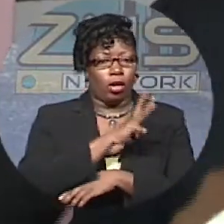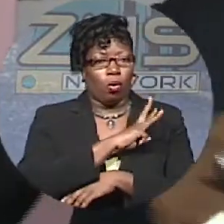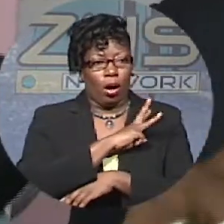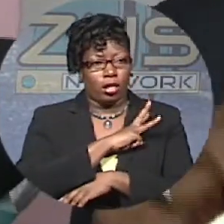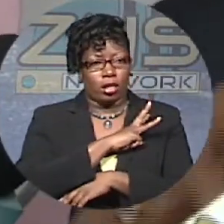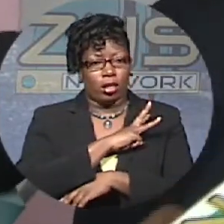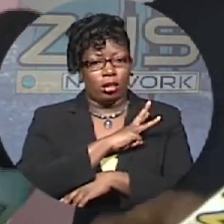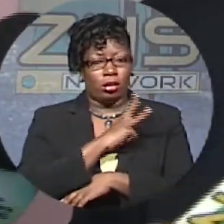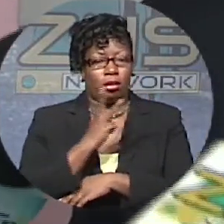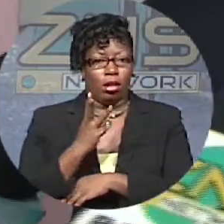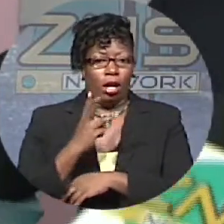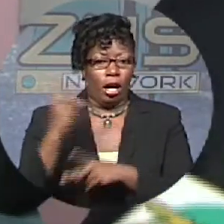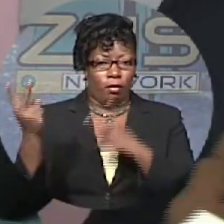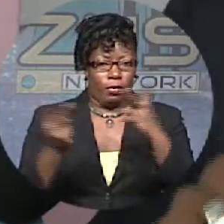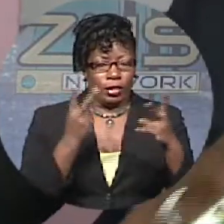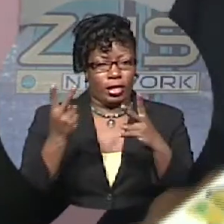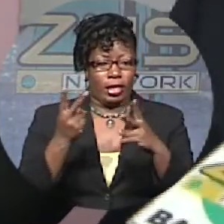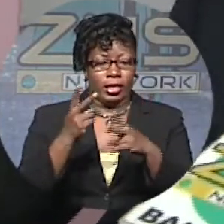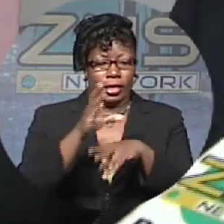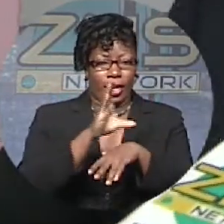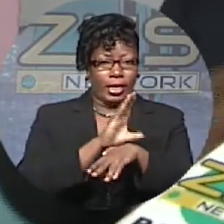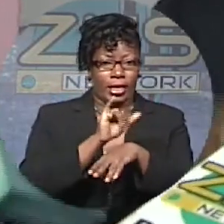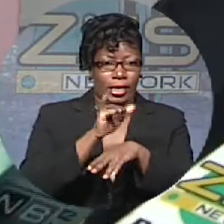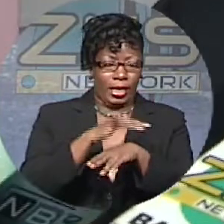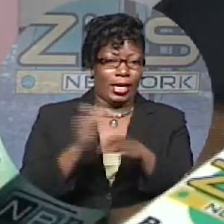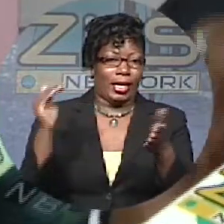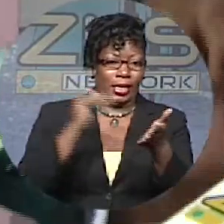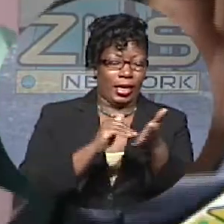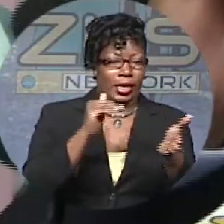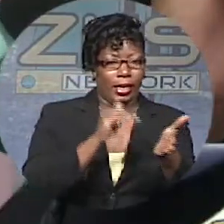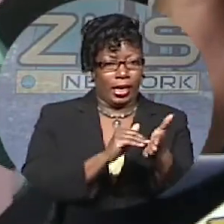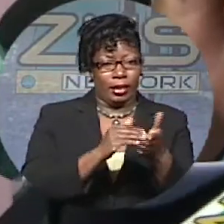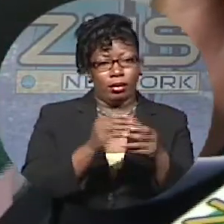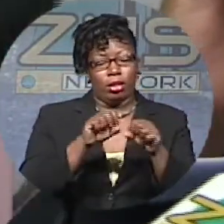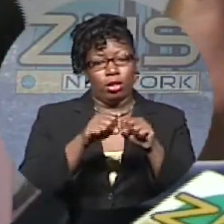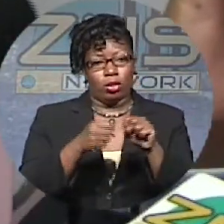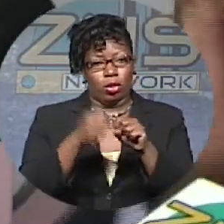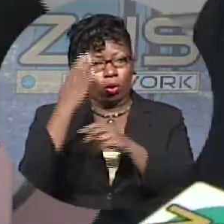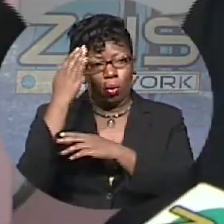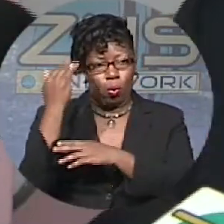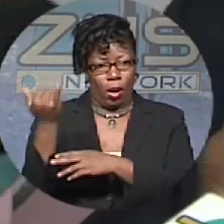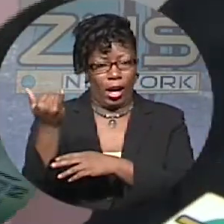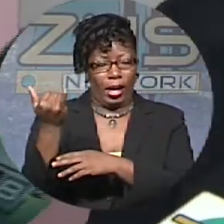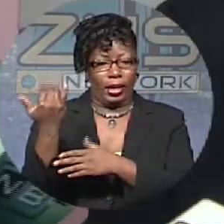to NIGARD's Key and to NIGARD's residence. Why, Mr.